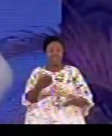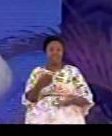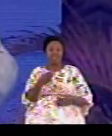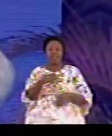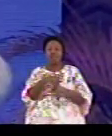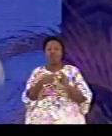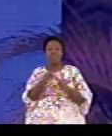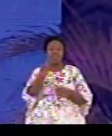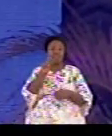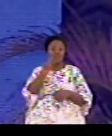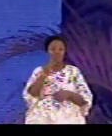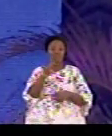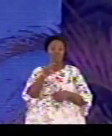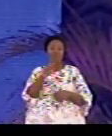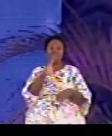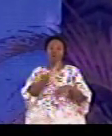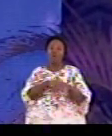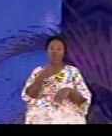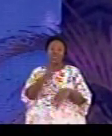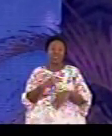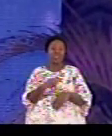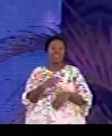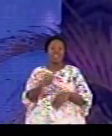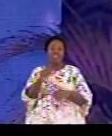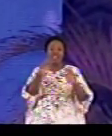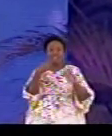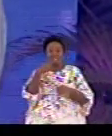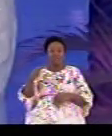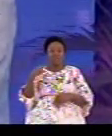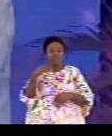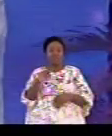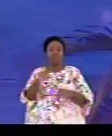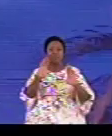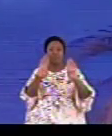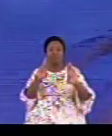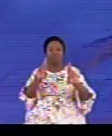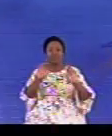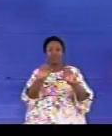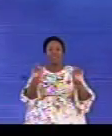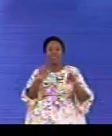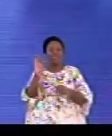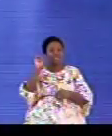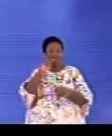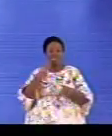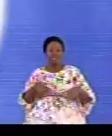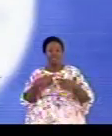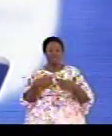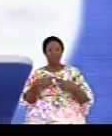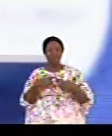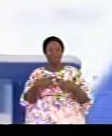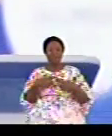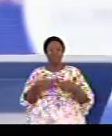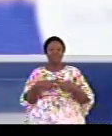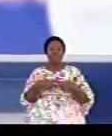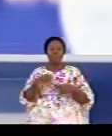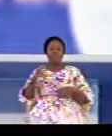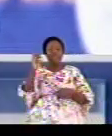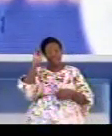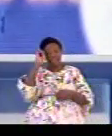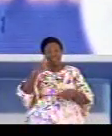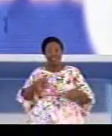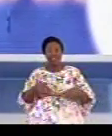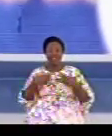looks on the subpage of brass he lived he